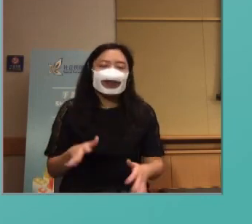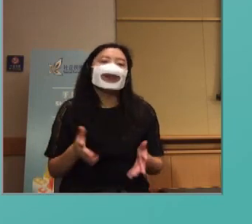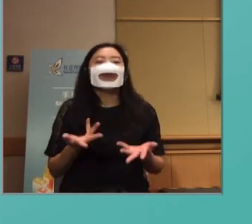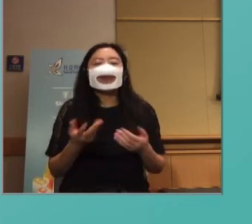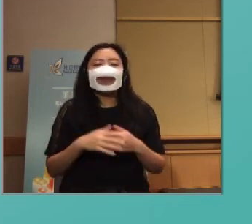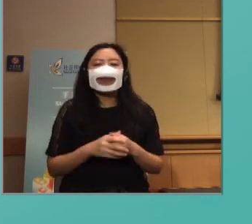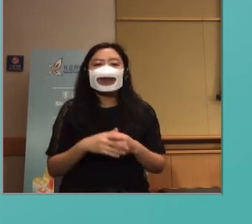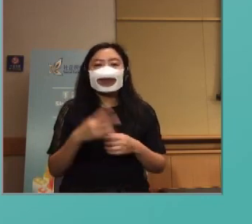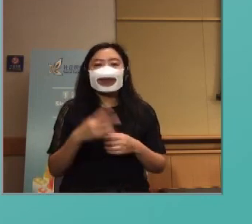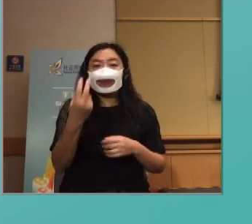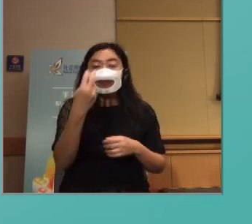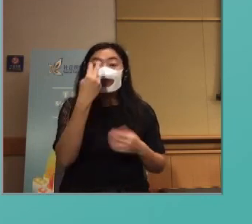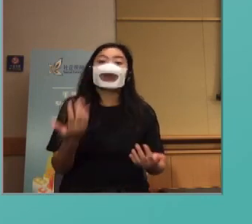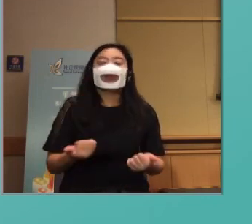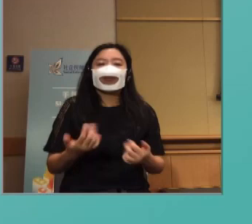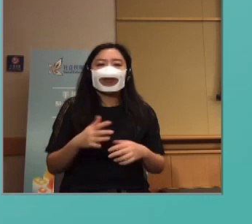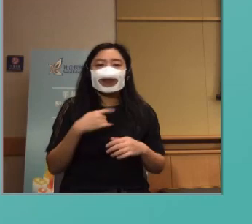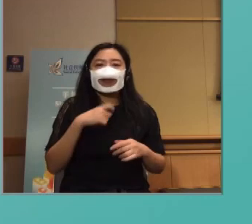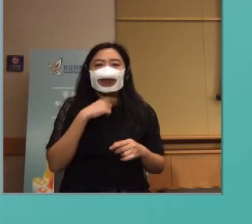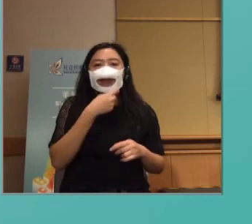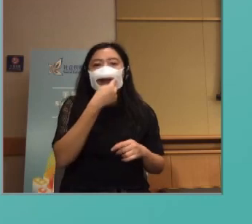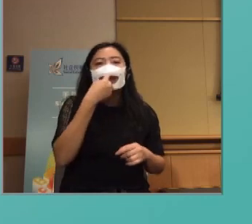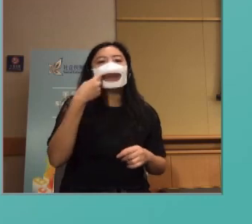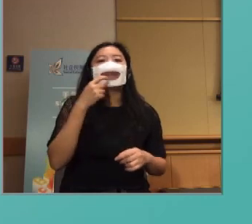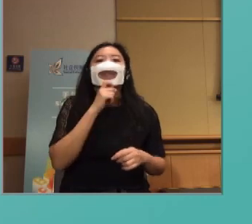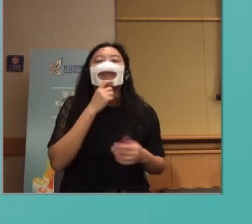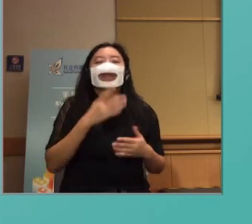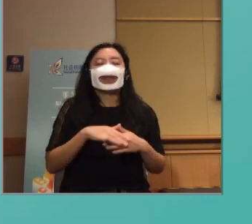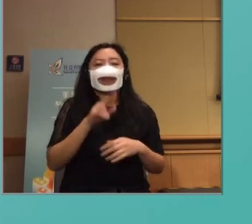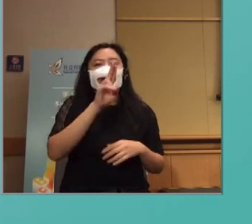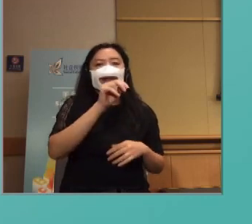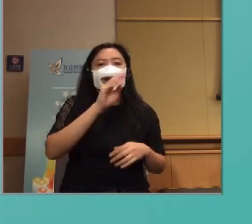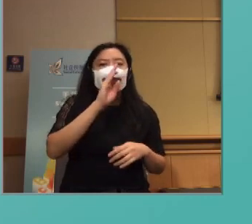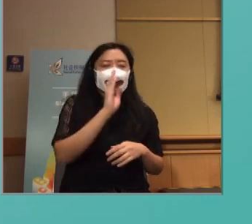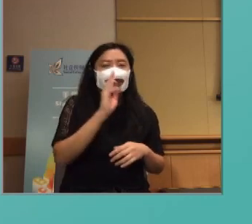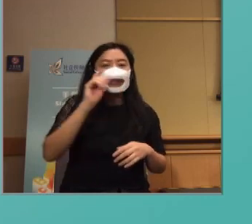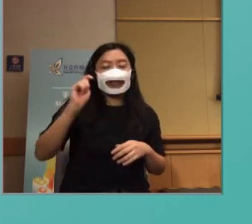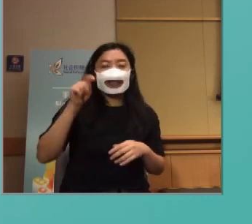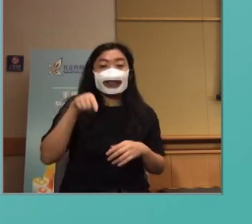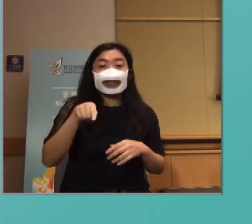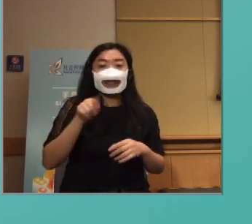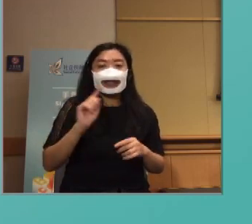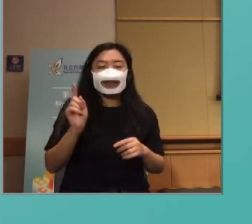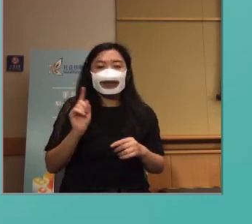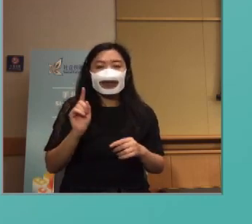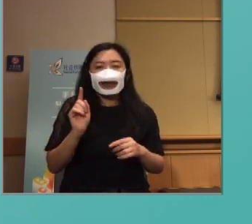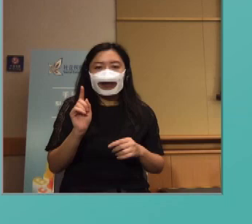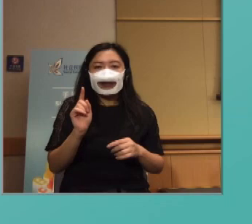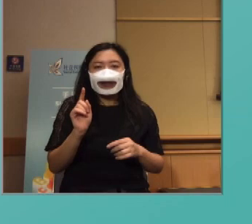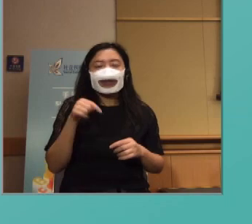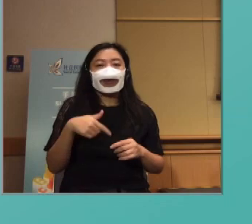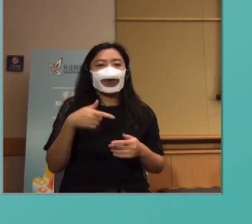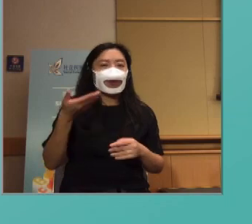mustache. NFTs are the most exciting thing that I have seen in the past